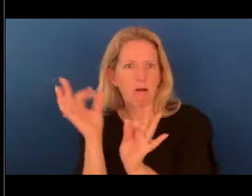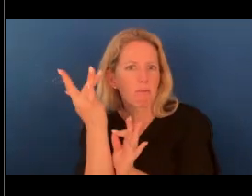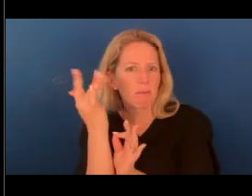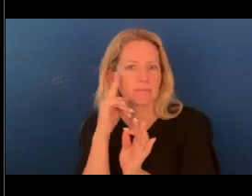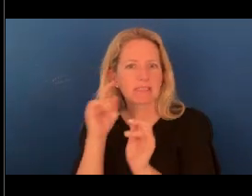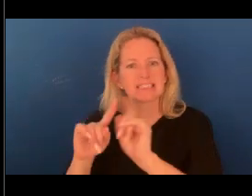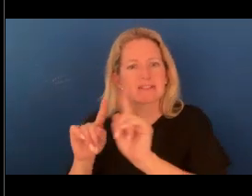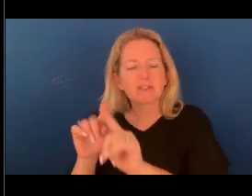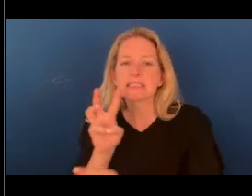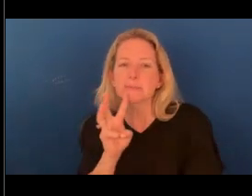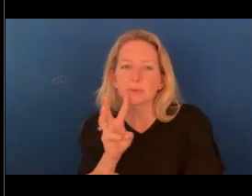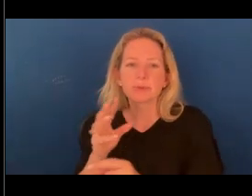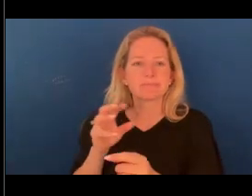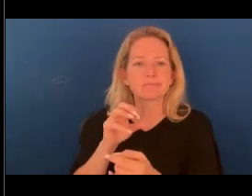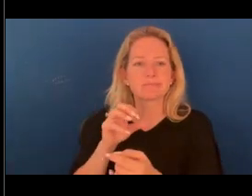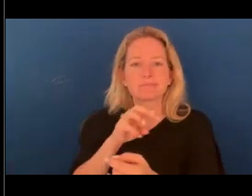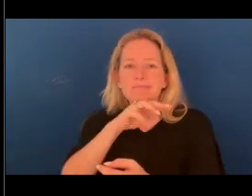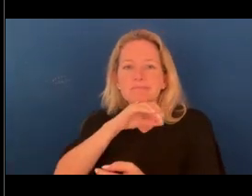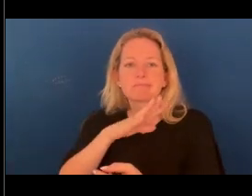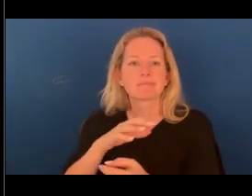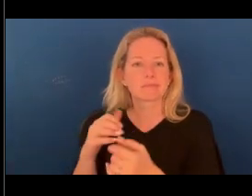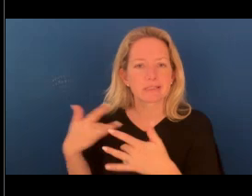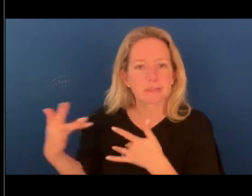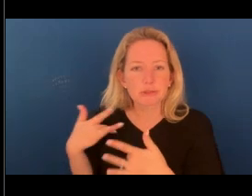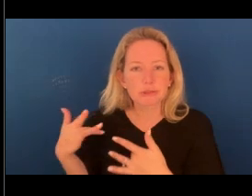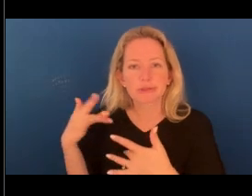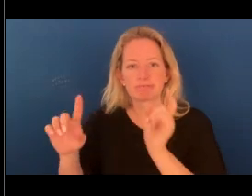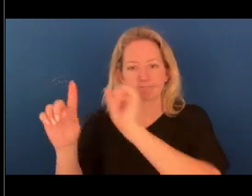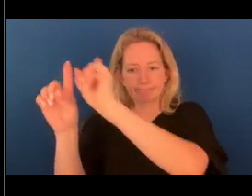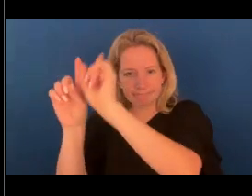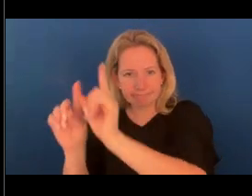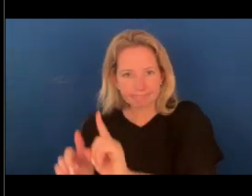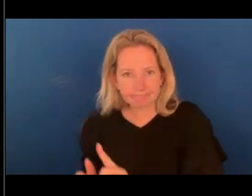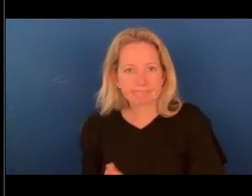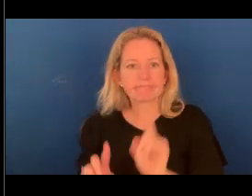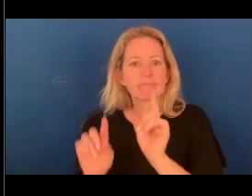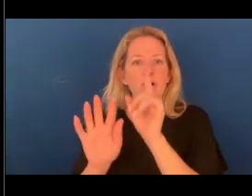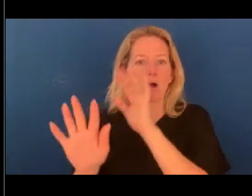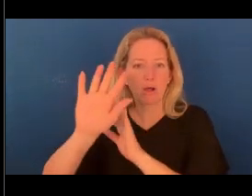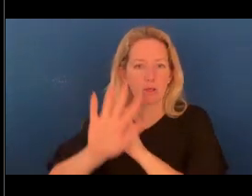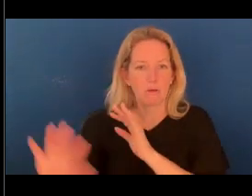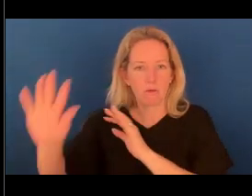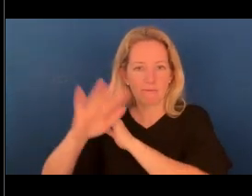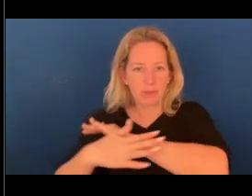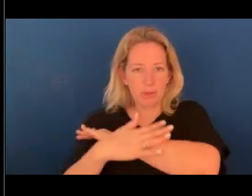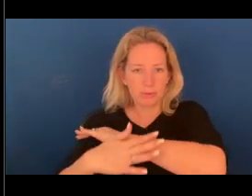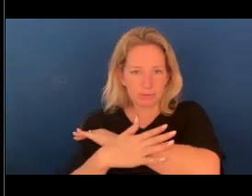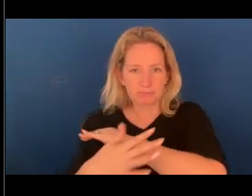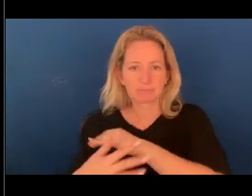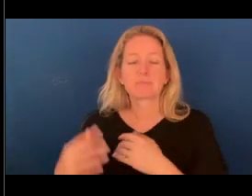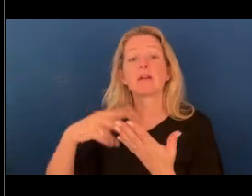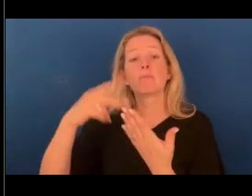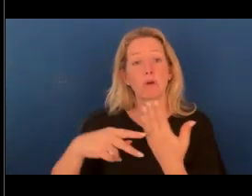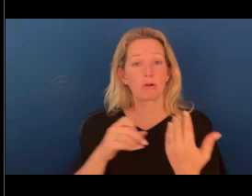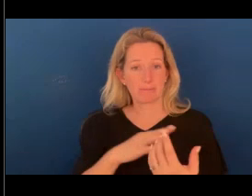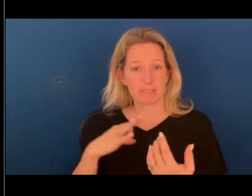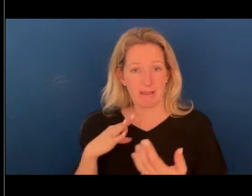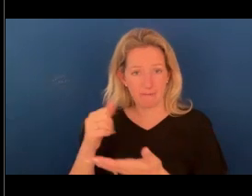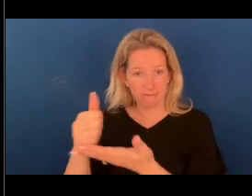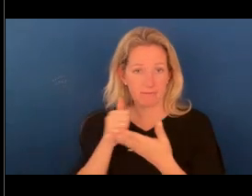our coast, and this is why we have our program staff located around the country as well. It helps us coordinate with local